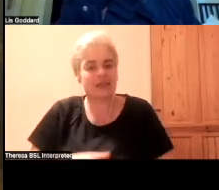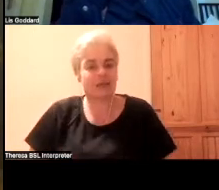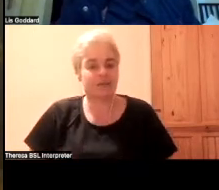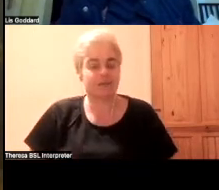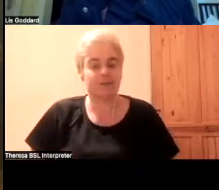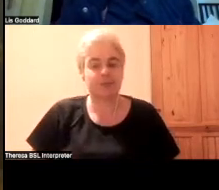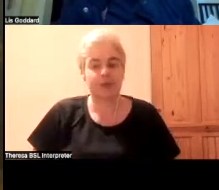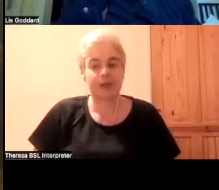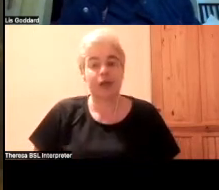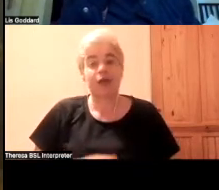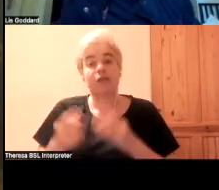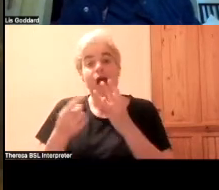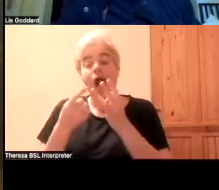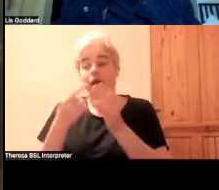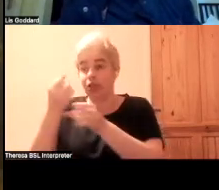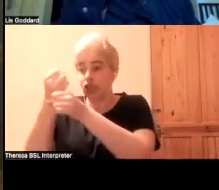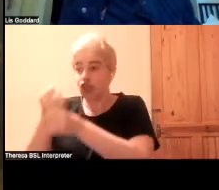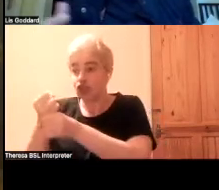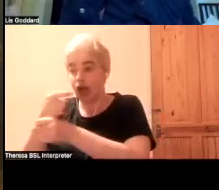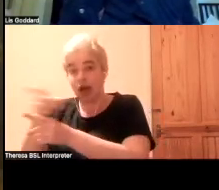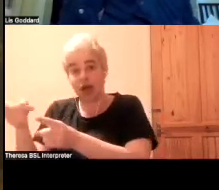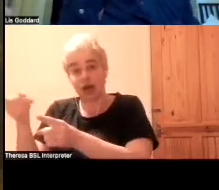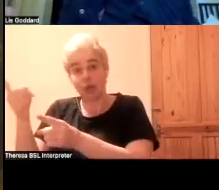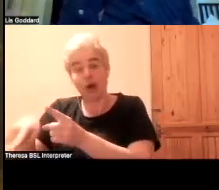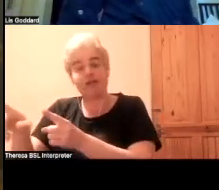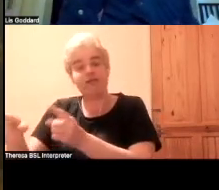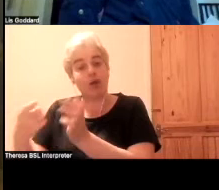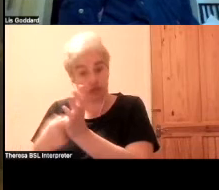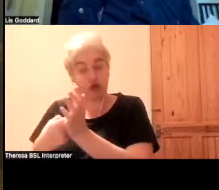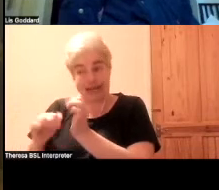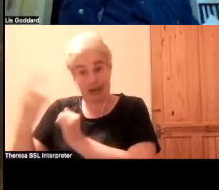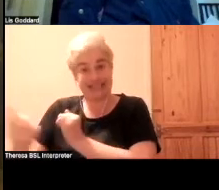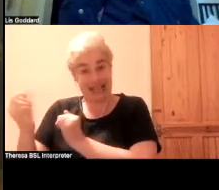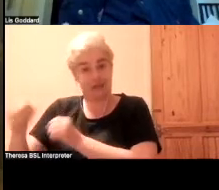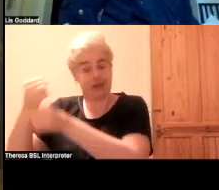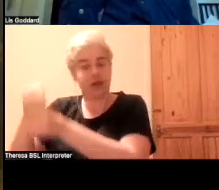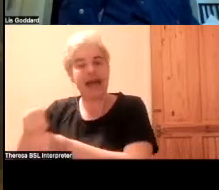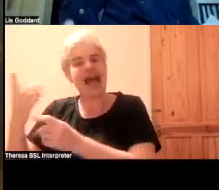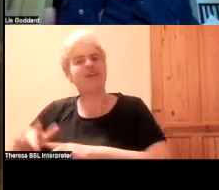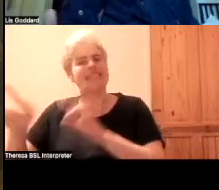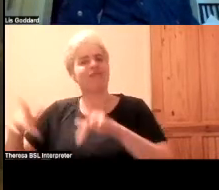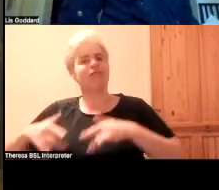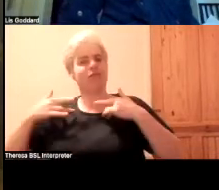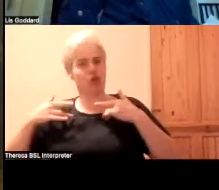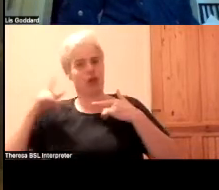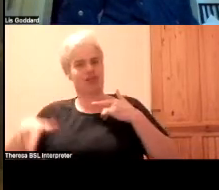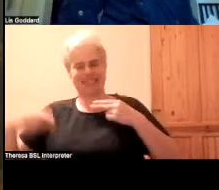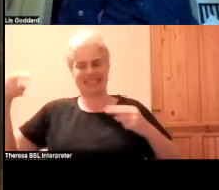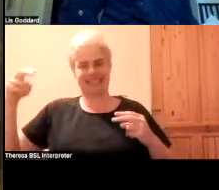When we get to the other end of the church, the one from which Rooney comes, they take a different view on this whole